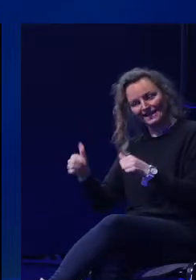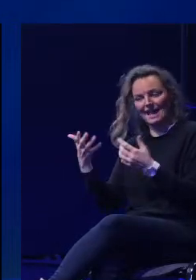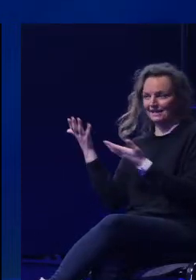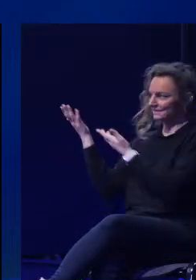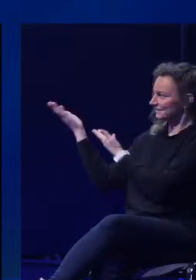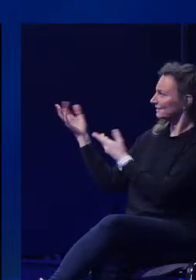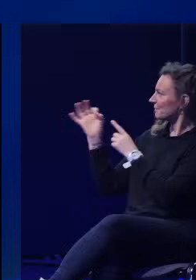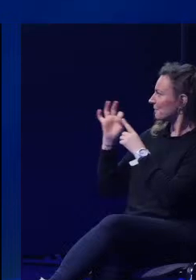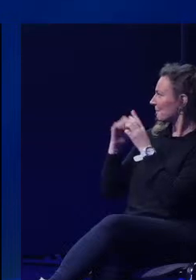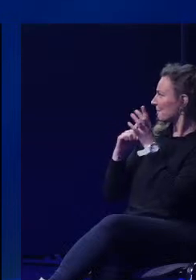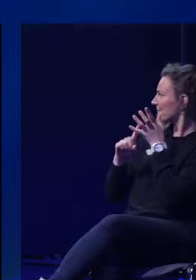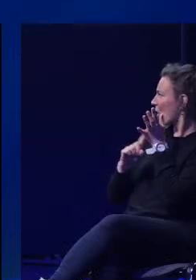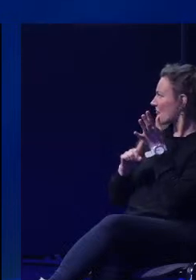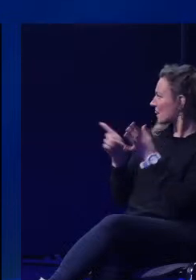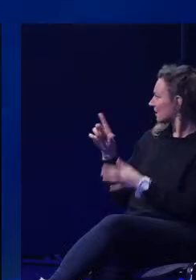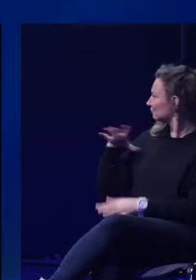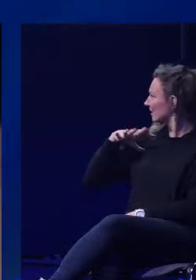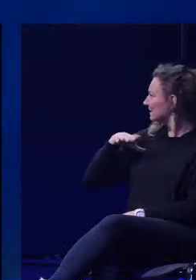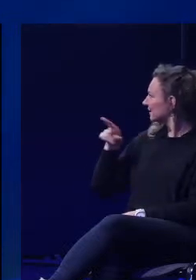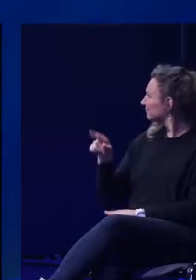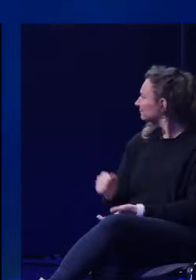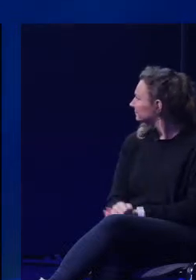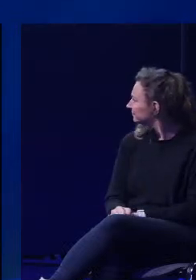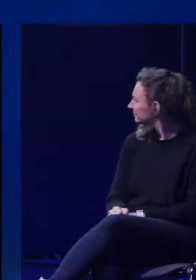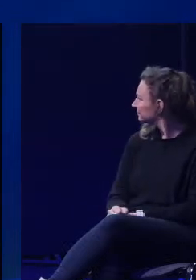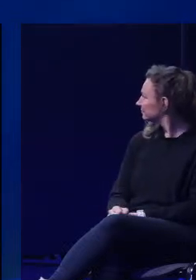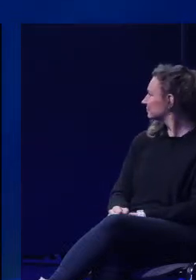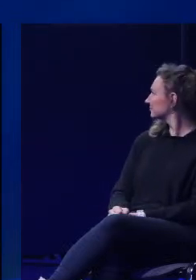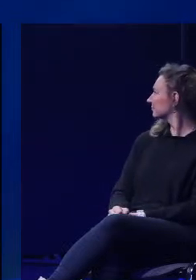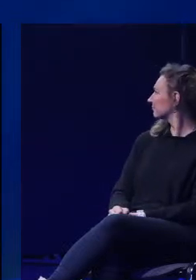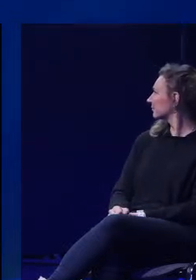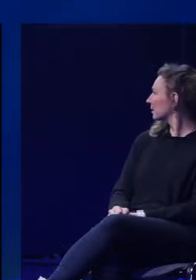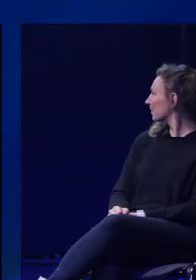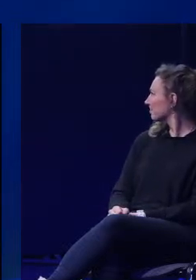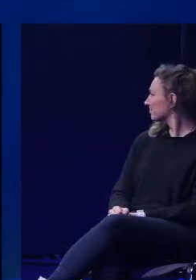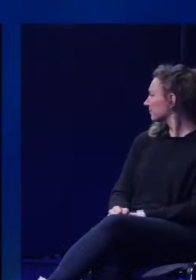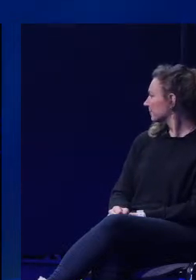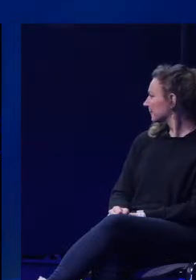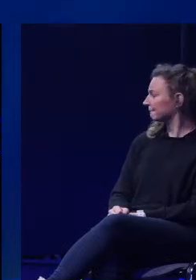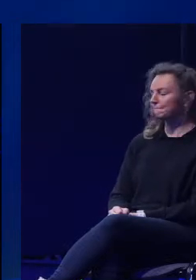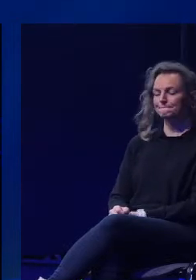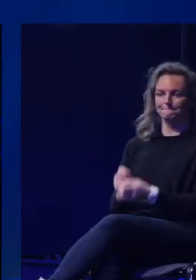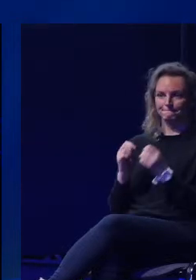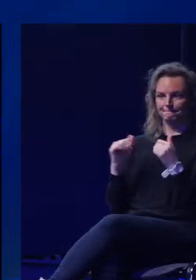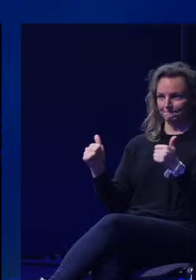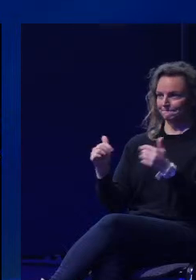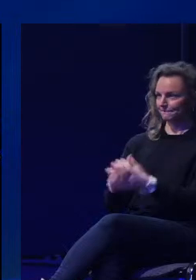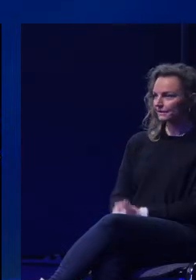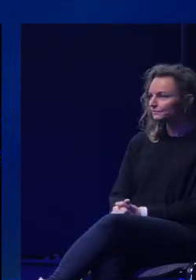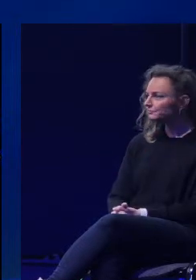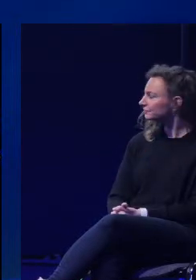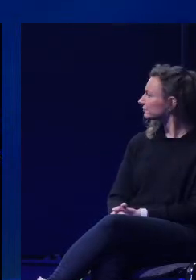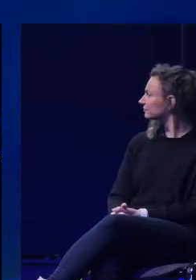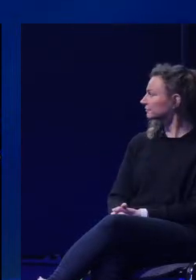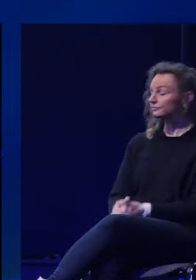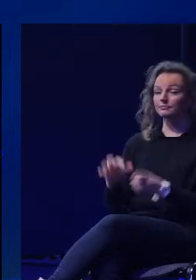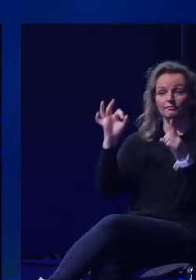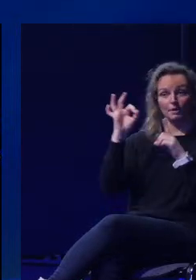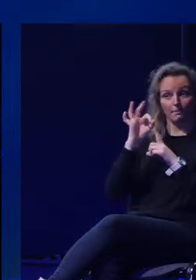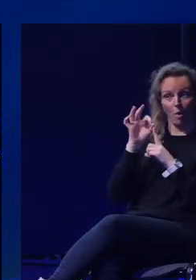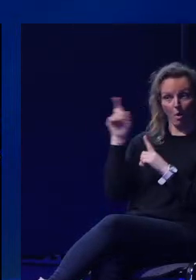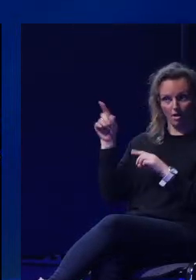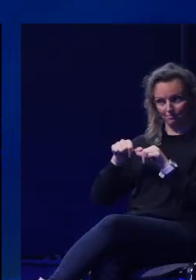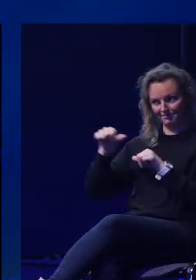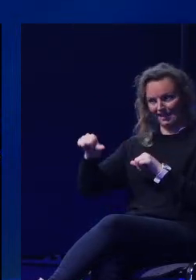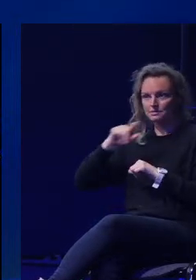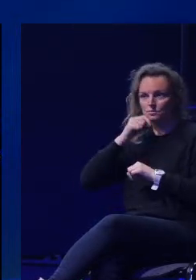ready for that? Yeah, probably should have the microphone as well, just in case. That's a great idea. So Paul is up next, and Paul